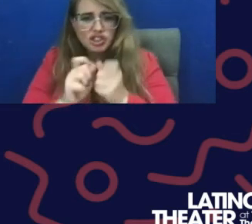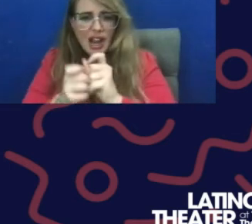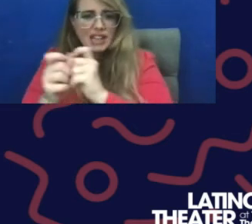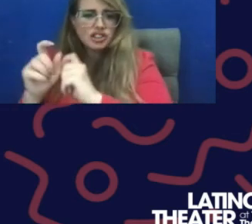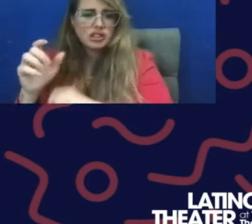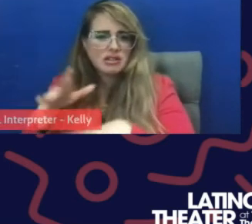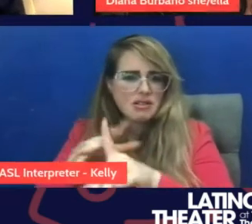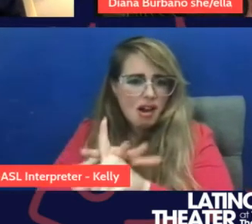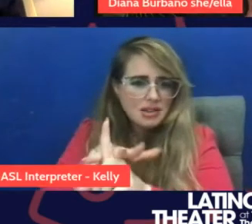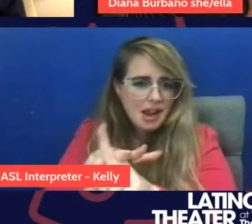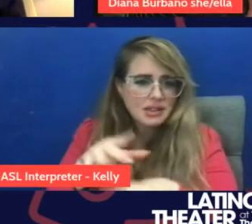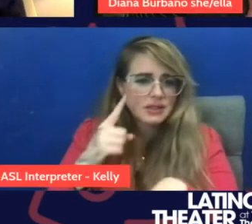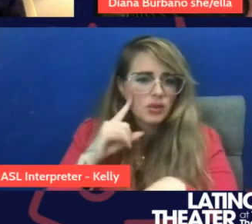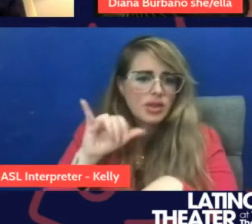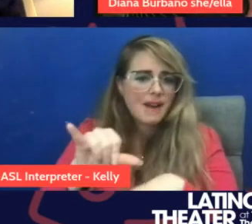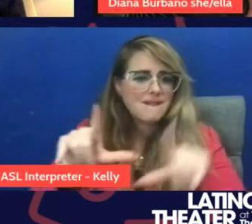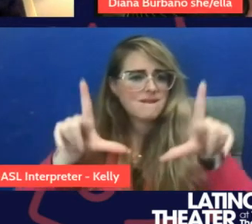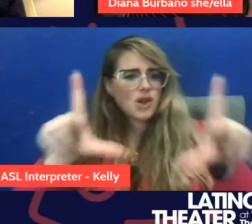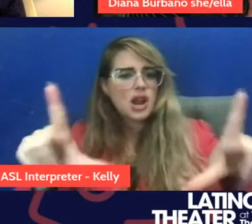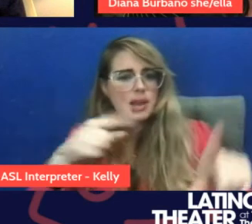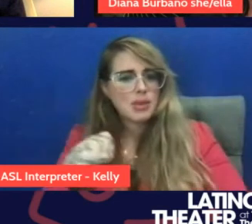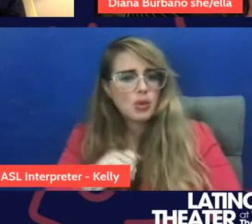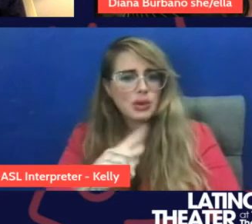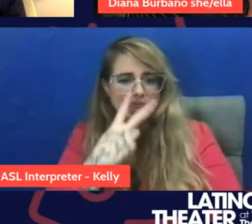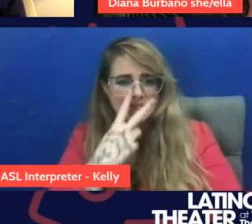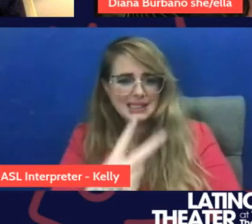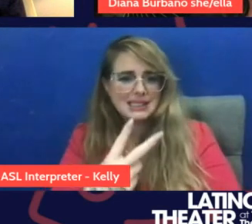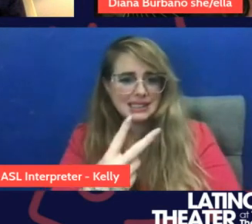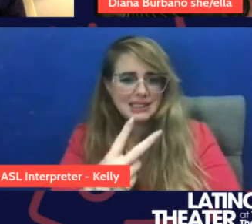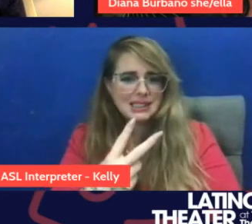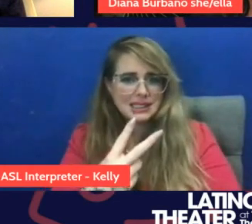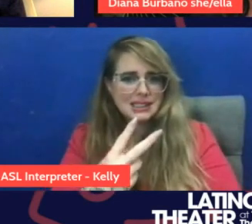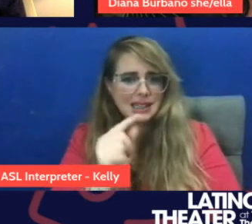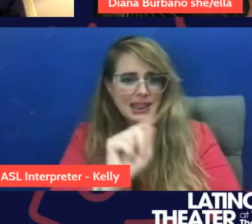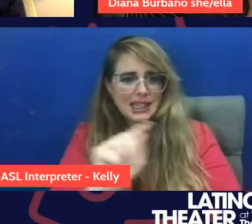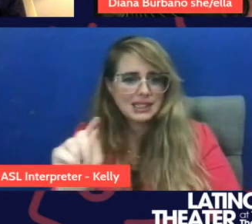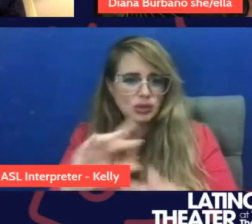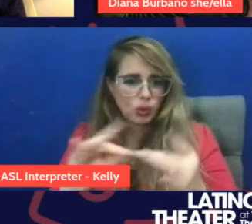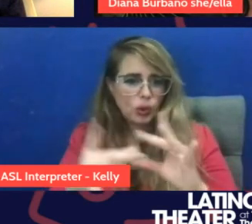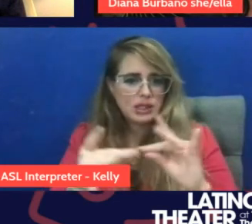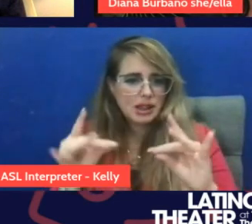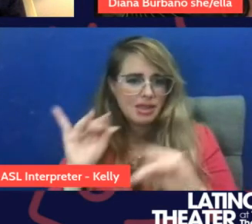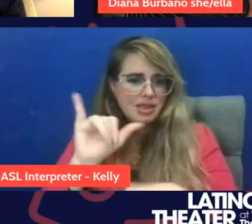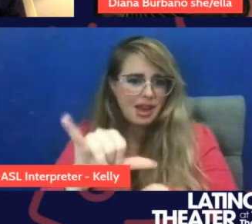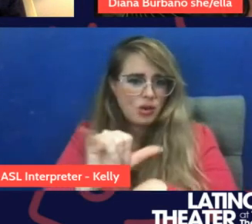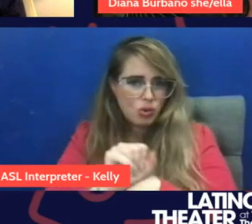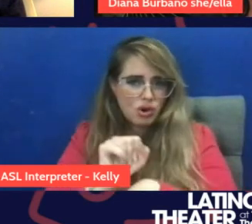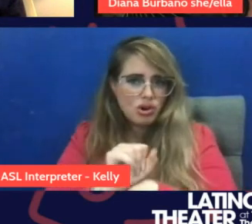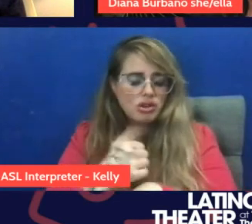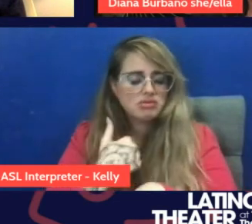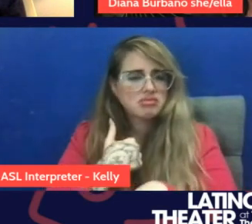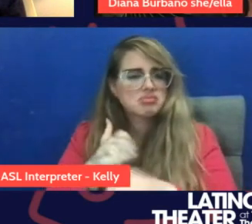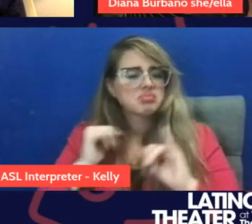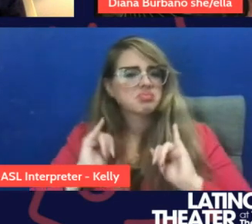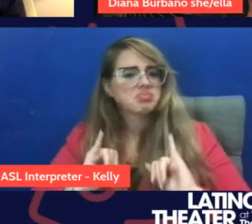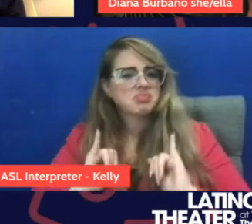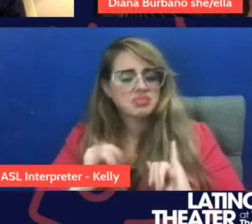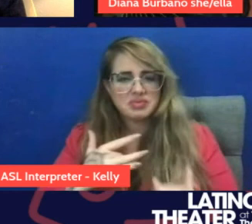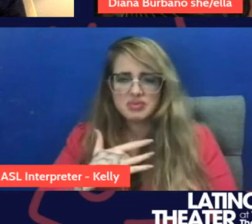and the frame in which we see these stories in this work. I walk away with just